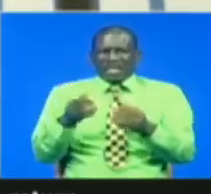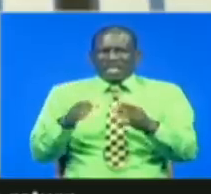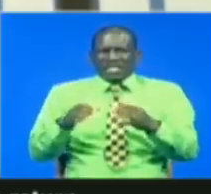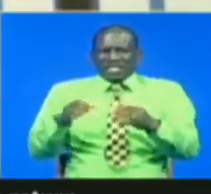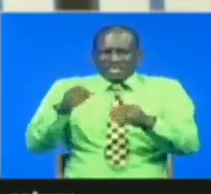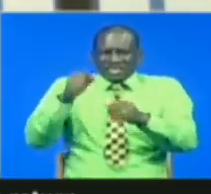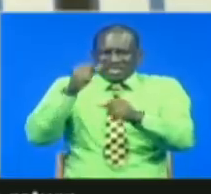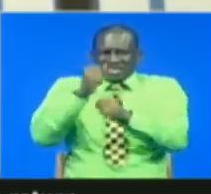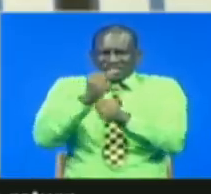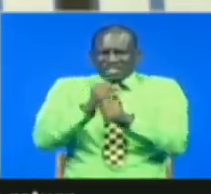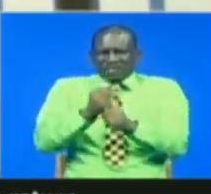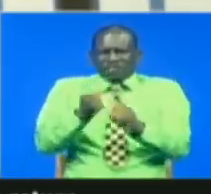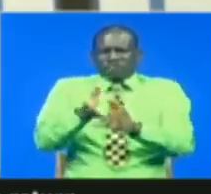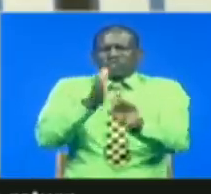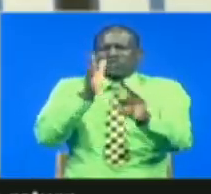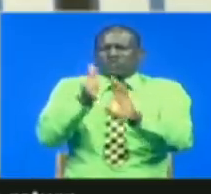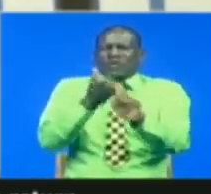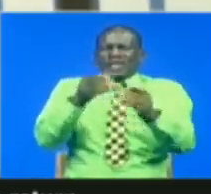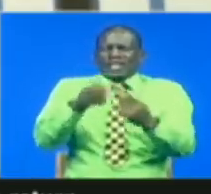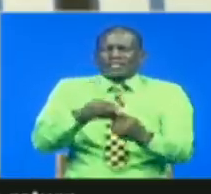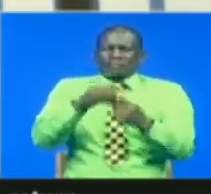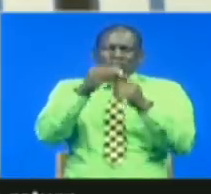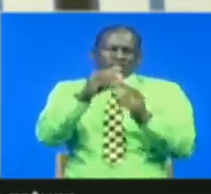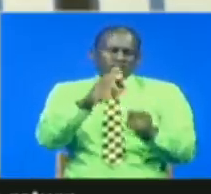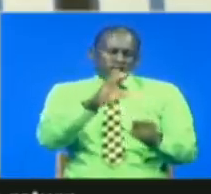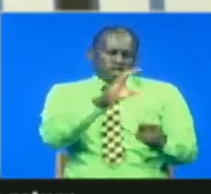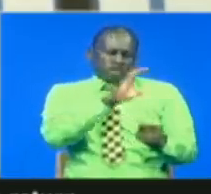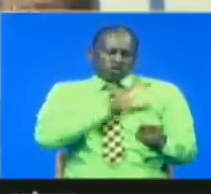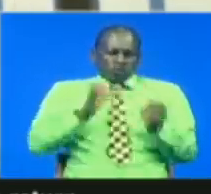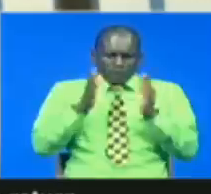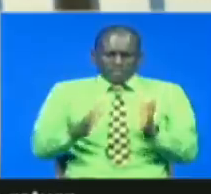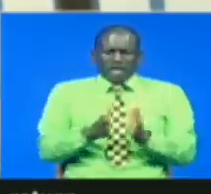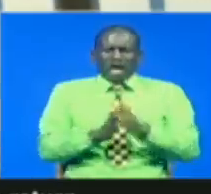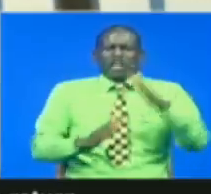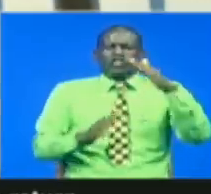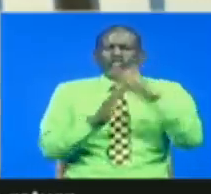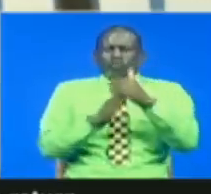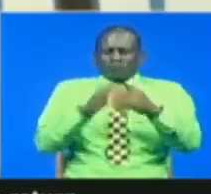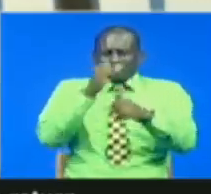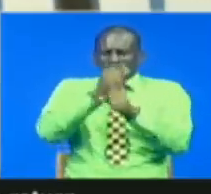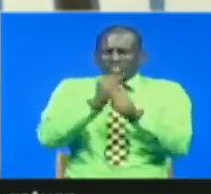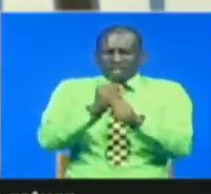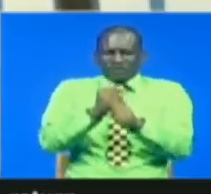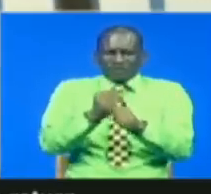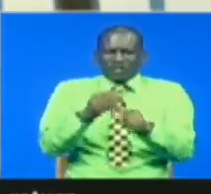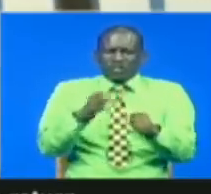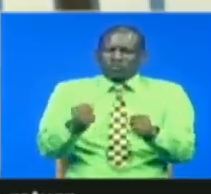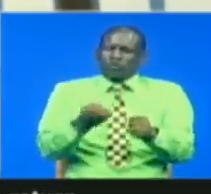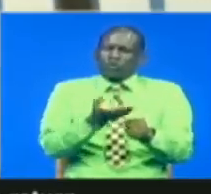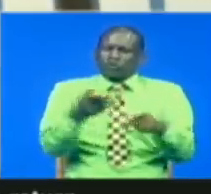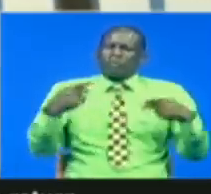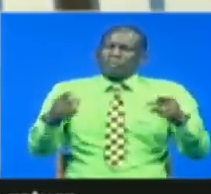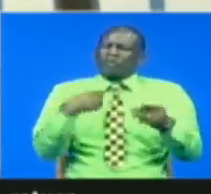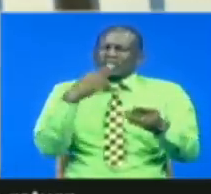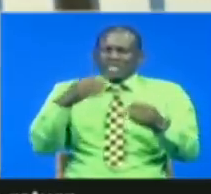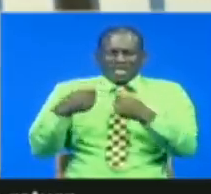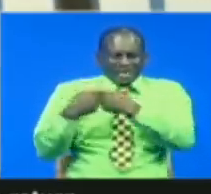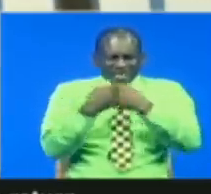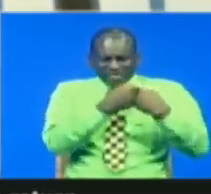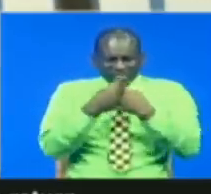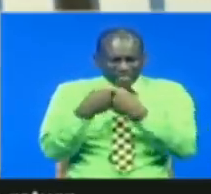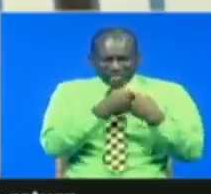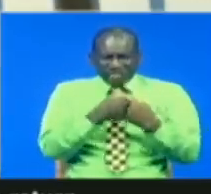turnover, especially the commissioners and the senior secretariat staff. Those in the know say it will be a mountain getting a